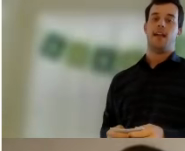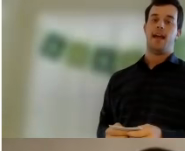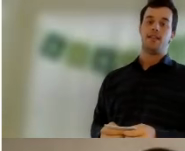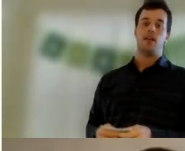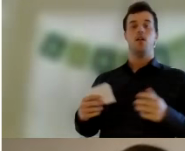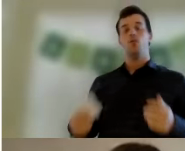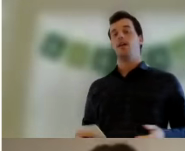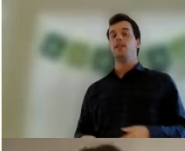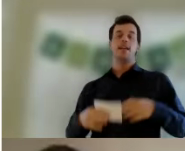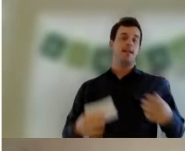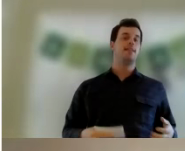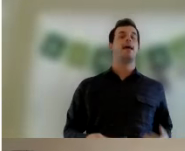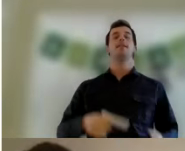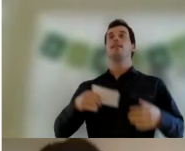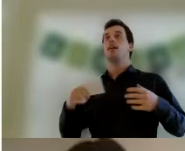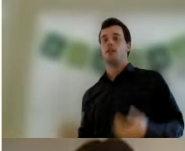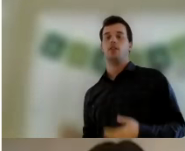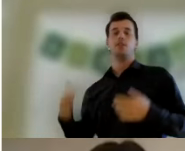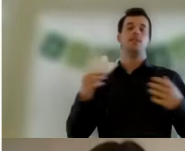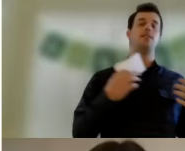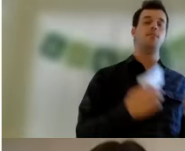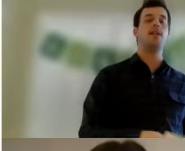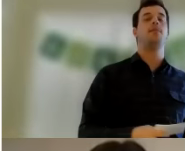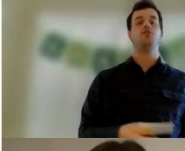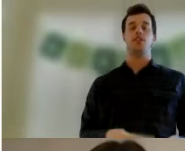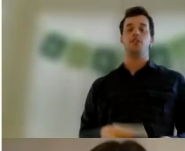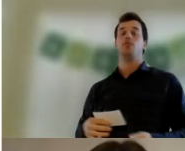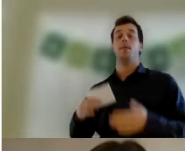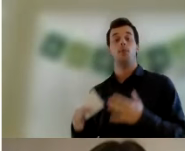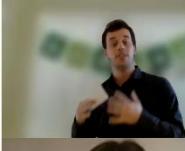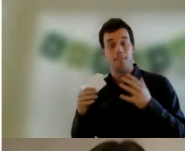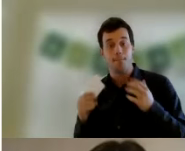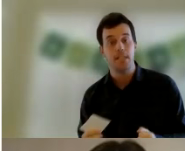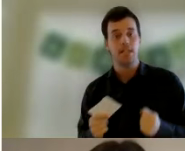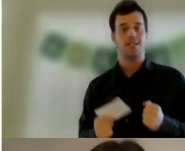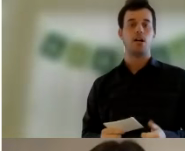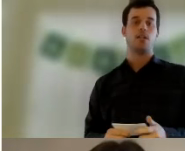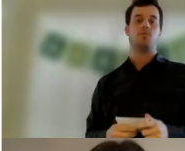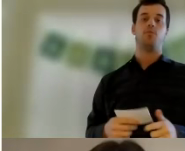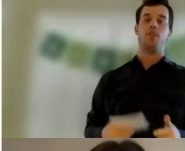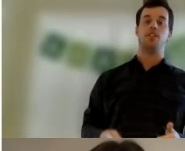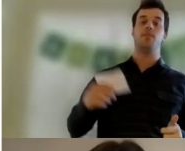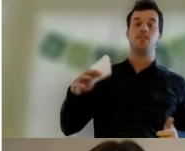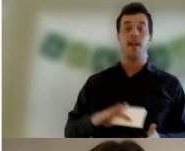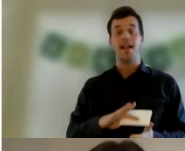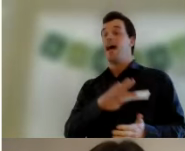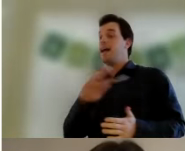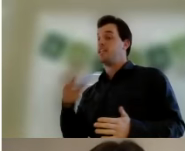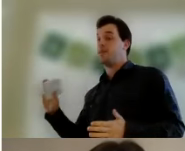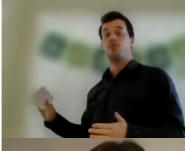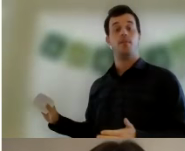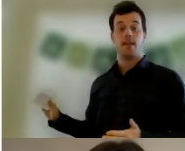Rescue Plan Act? Well, in the act, Congress and the Biden administration include a multi-billion-dollar appropriation to help